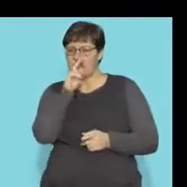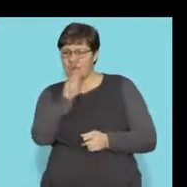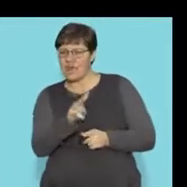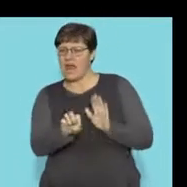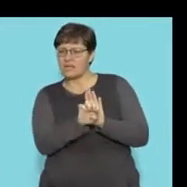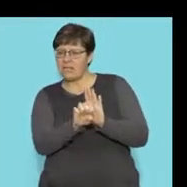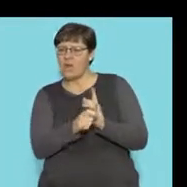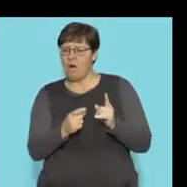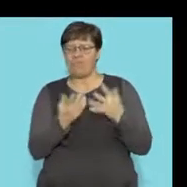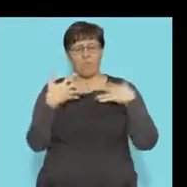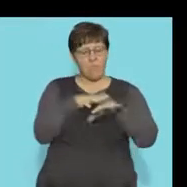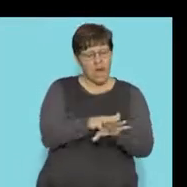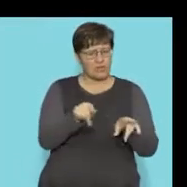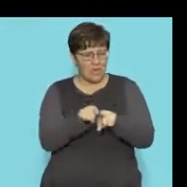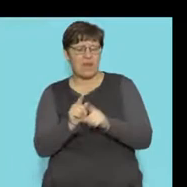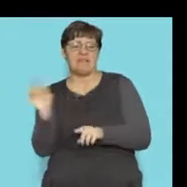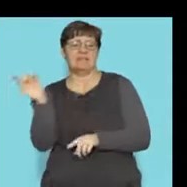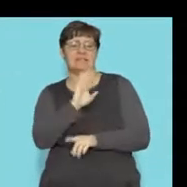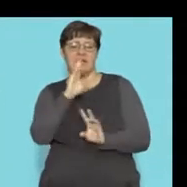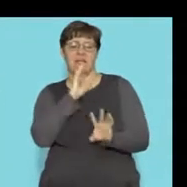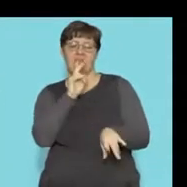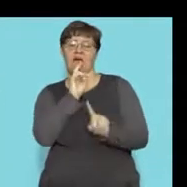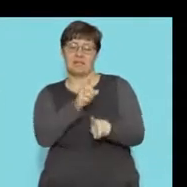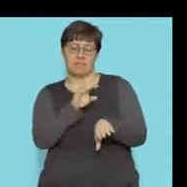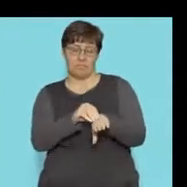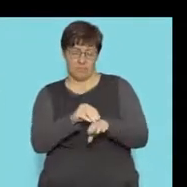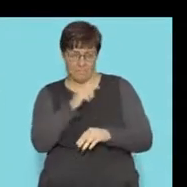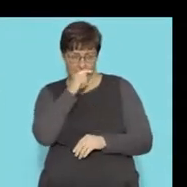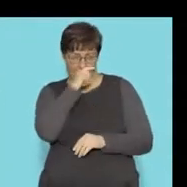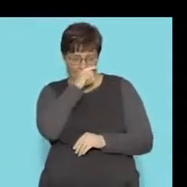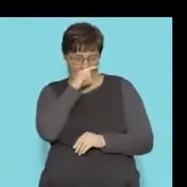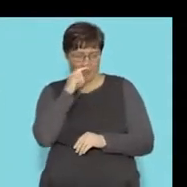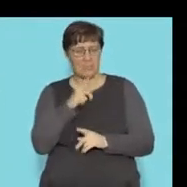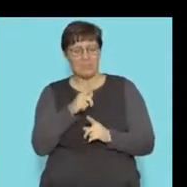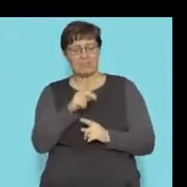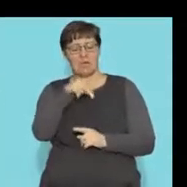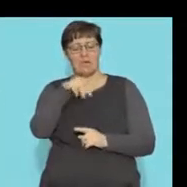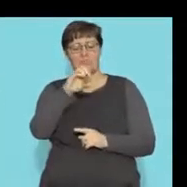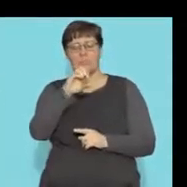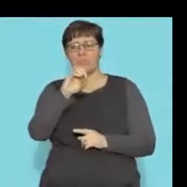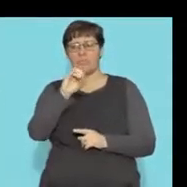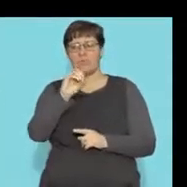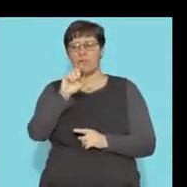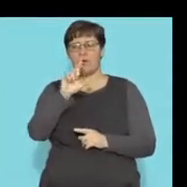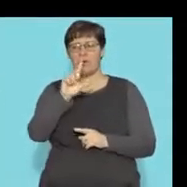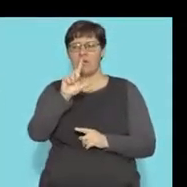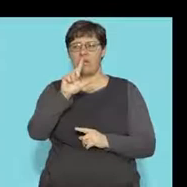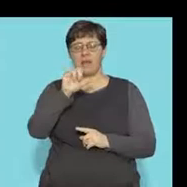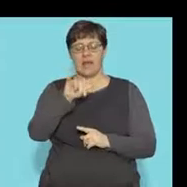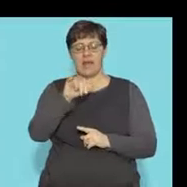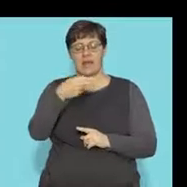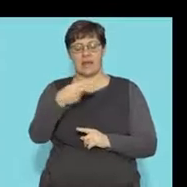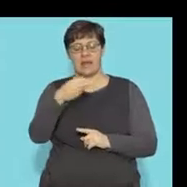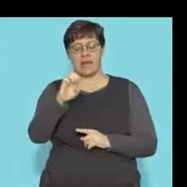problem. So guys, let's go on to the first definition. So a polyhedron. We